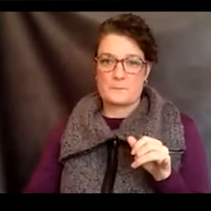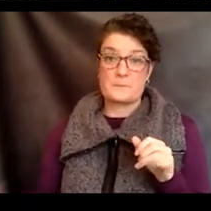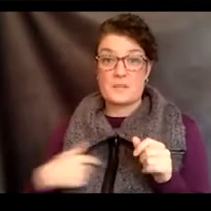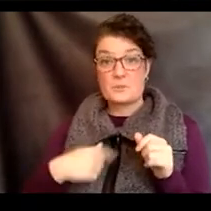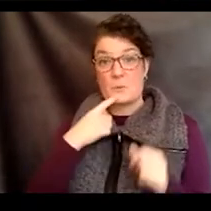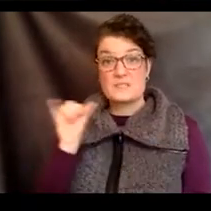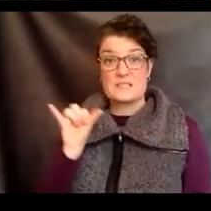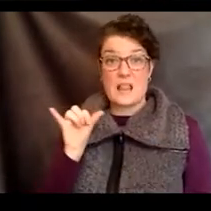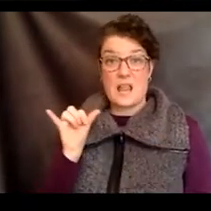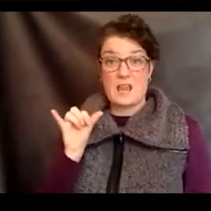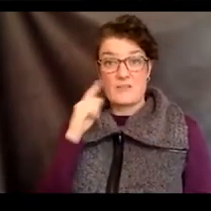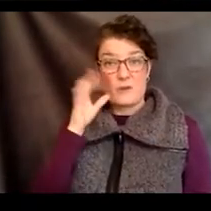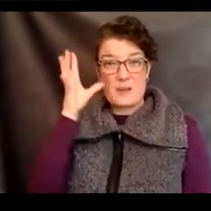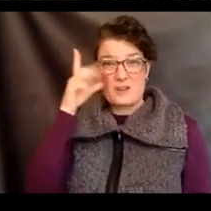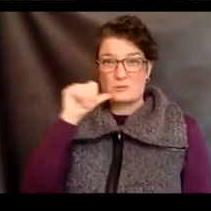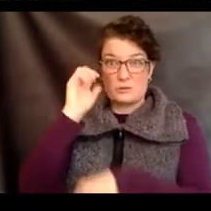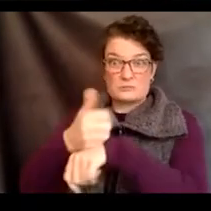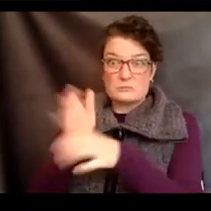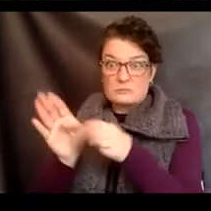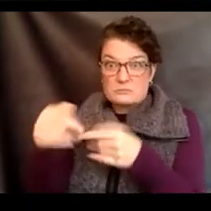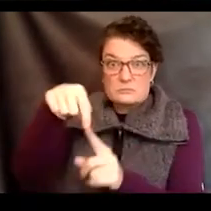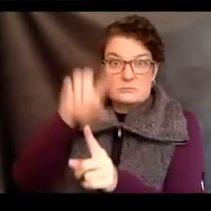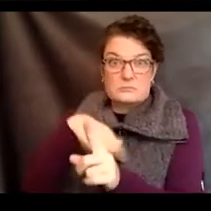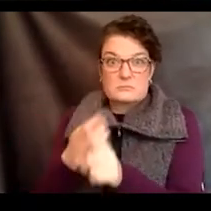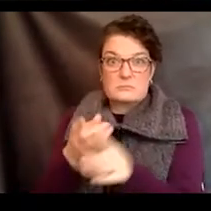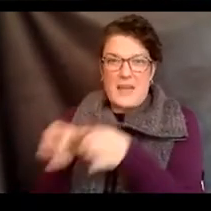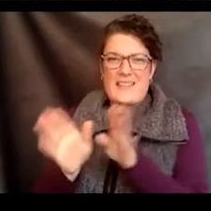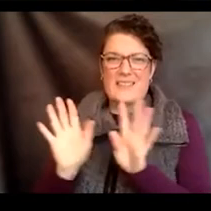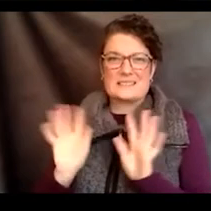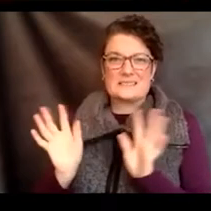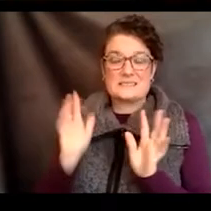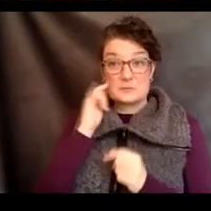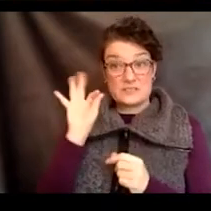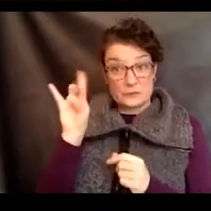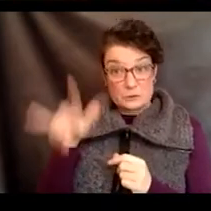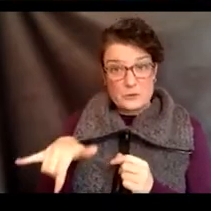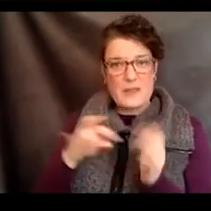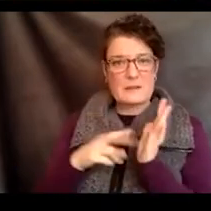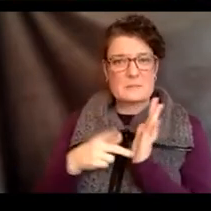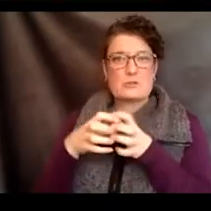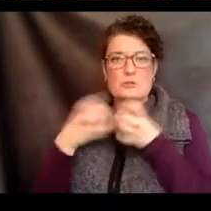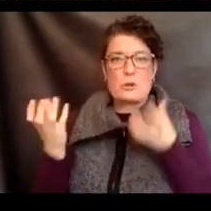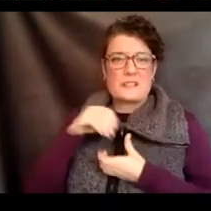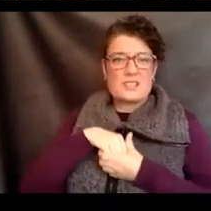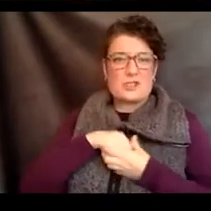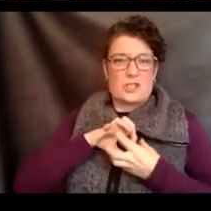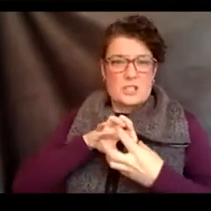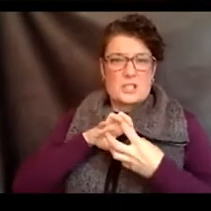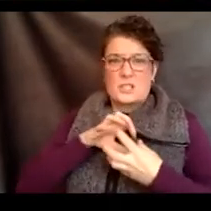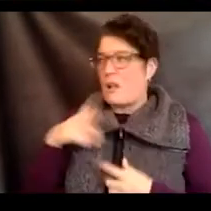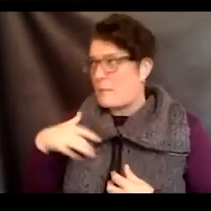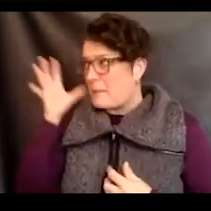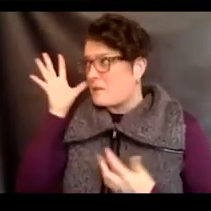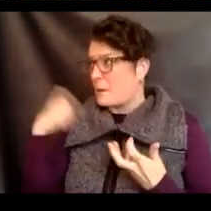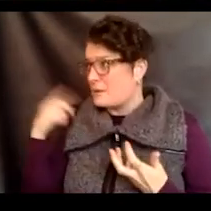like, don't box your kids into a certain path, because often when you do that, there's so much internal strife of, oh, but my parents want me to